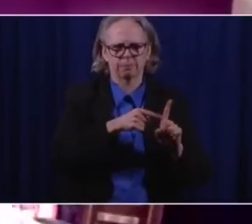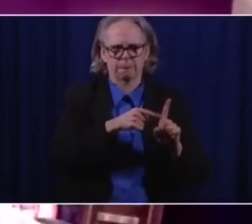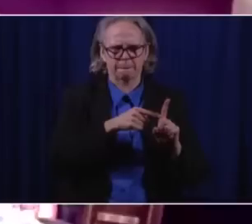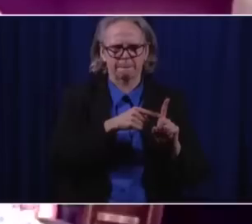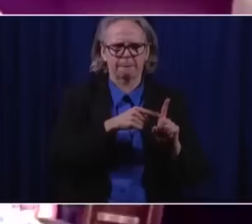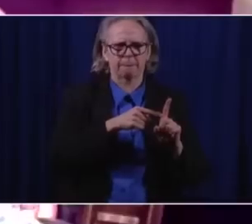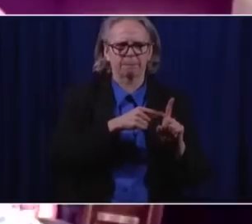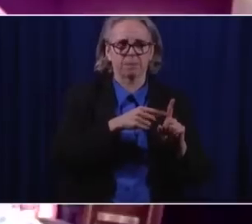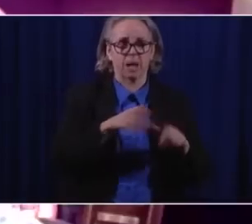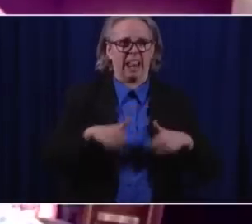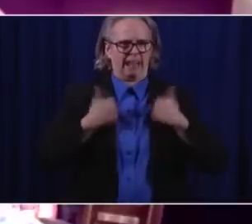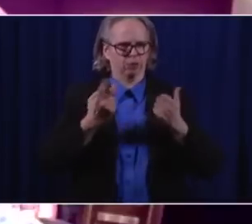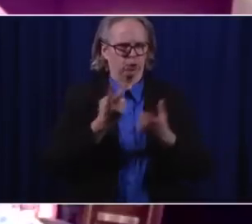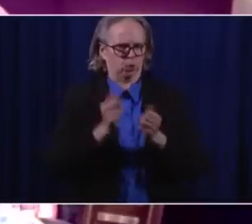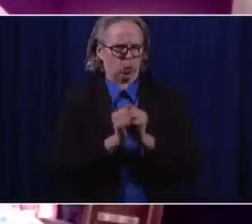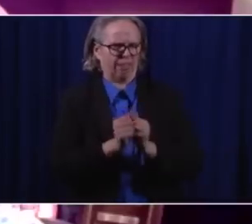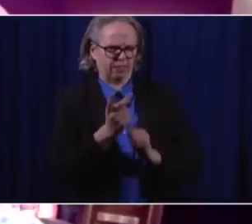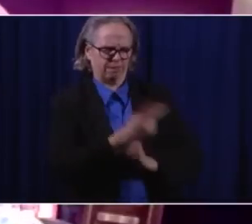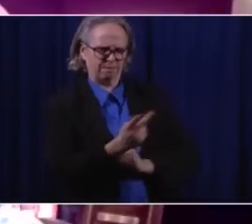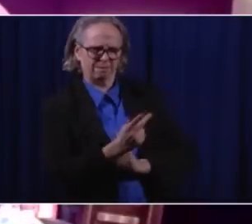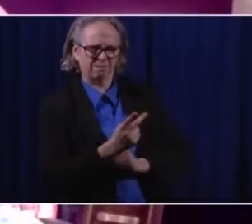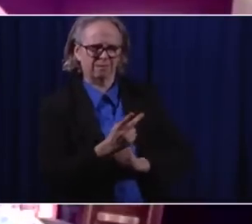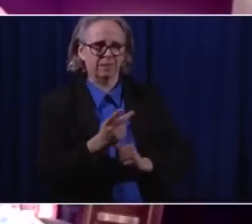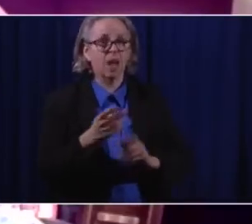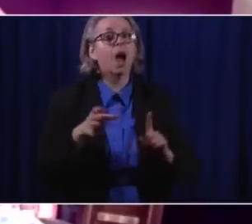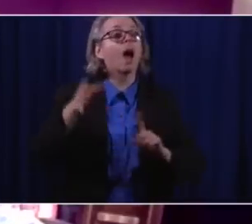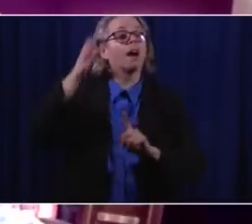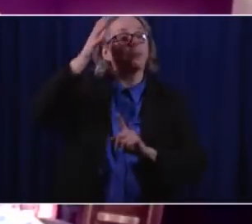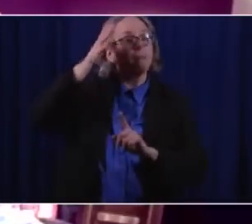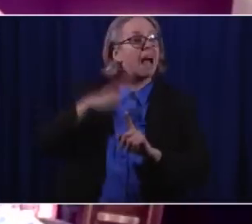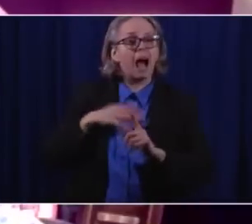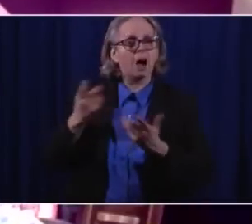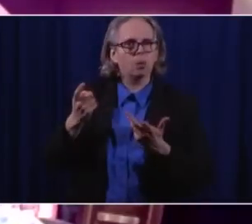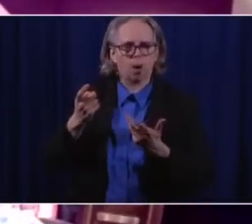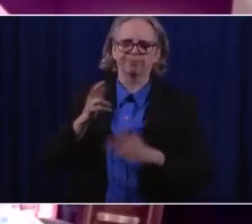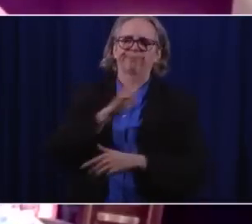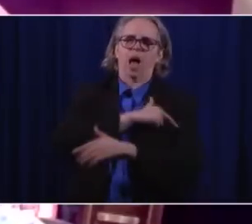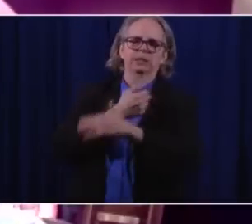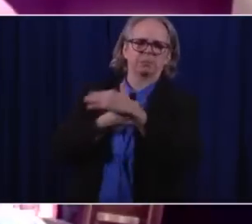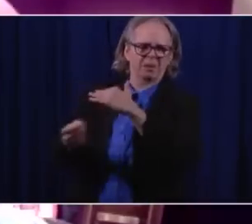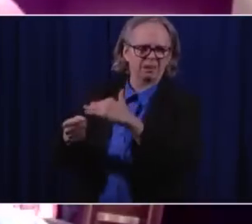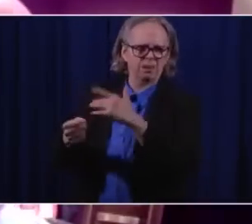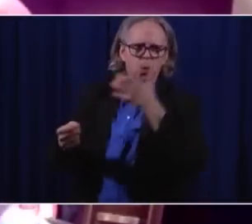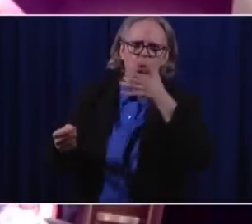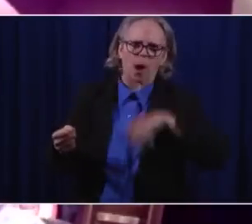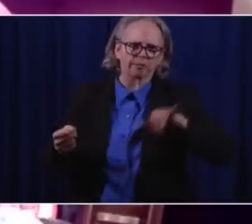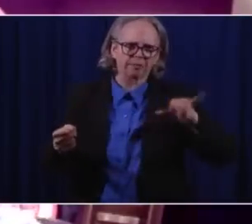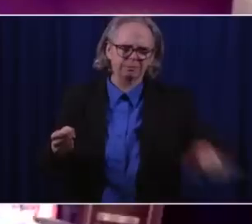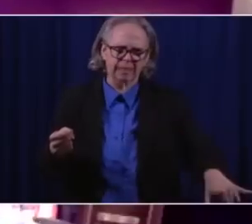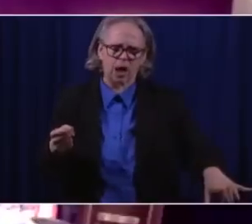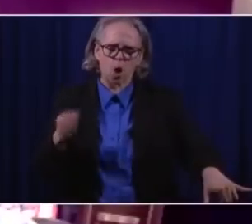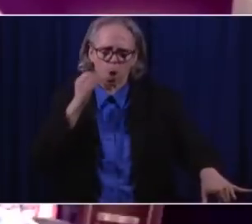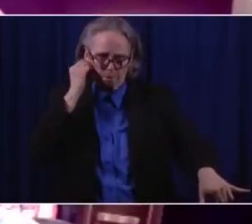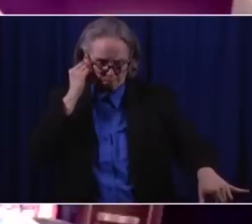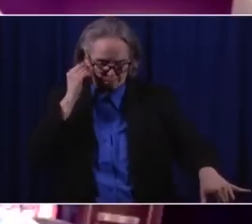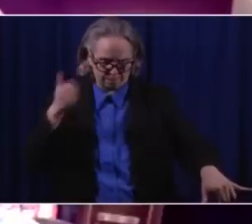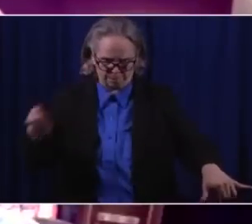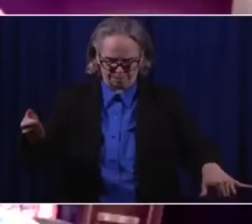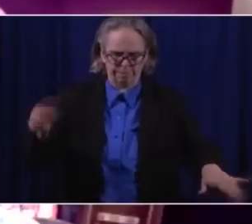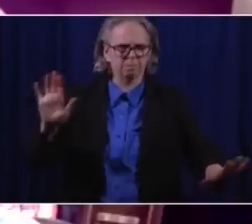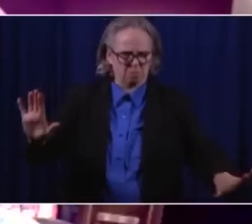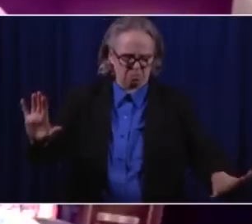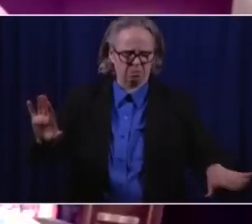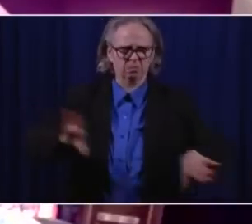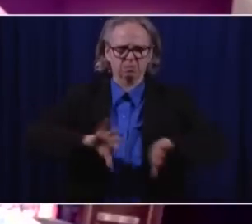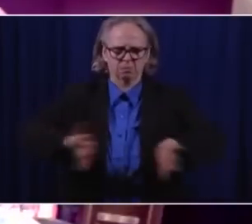she was home alone, taking care of her own COVID situation while he had to be in the hospital. He was one of the lucky ones. He actually called me on